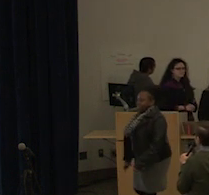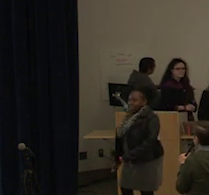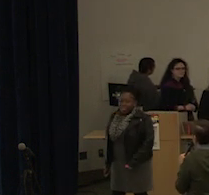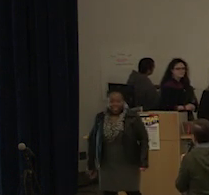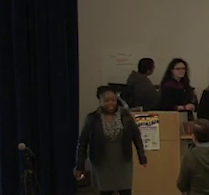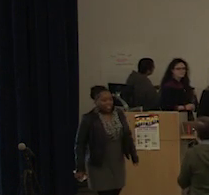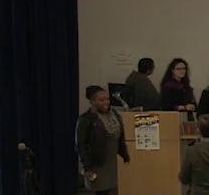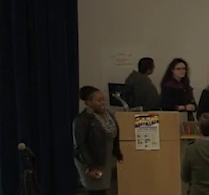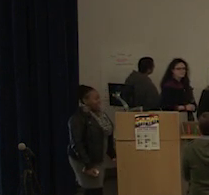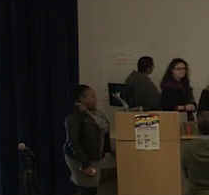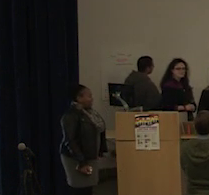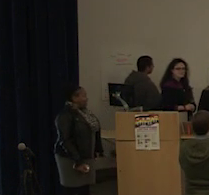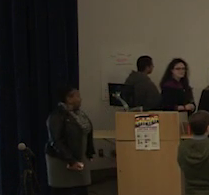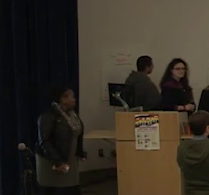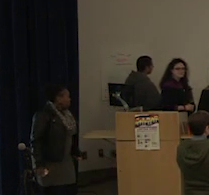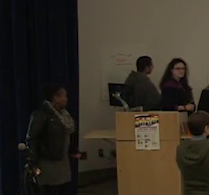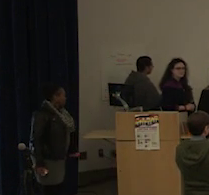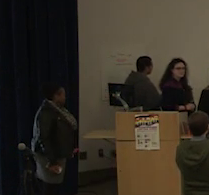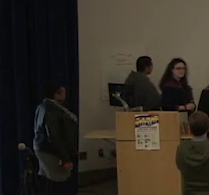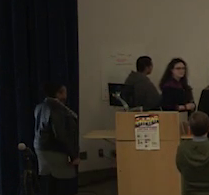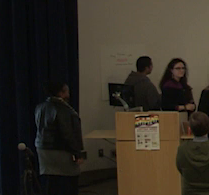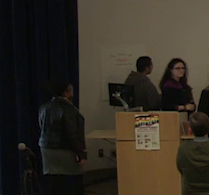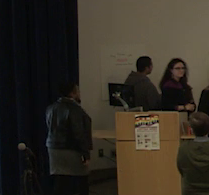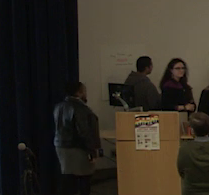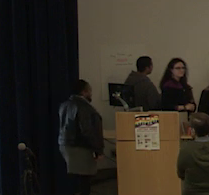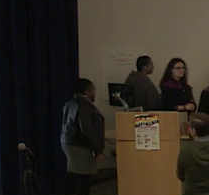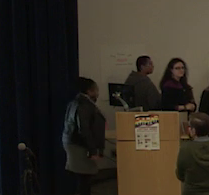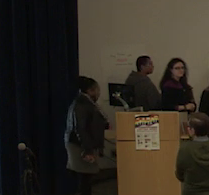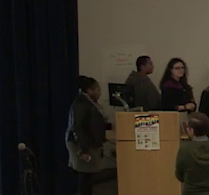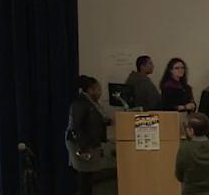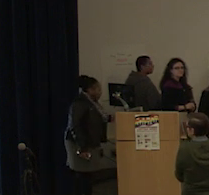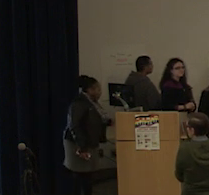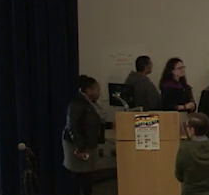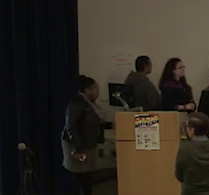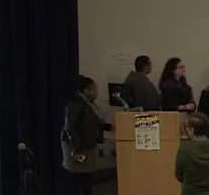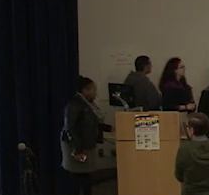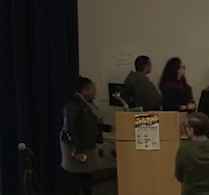come up and chat with me. But I just want to thank the planning committee, those of you who are here